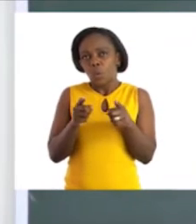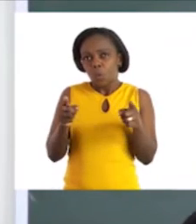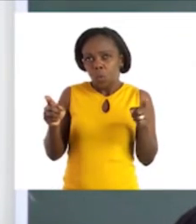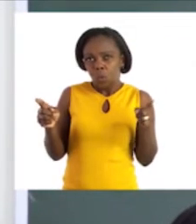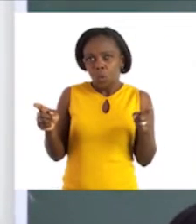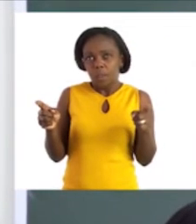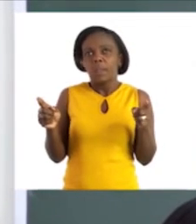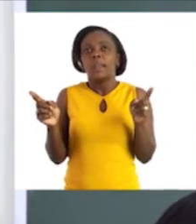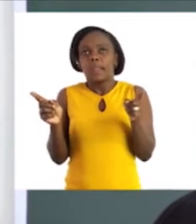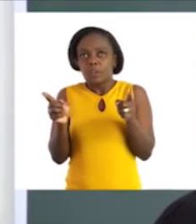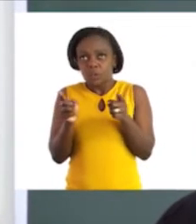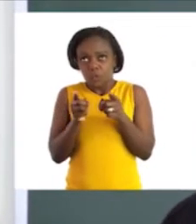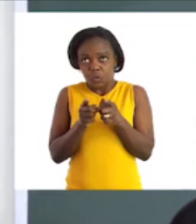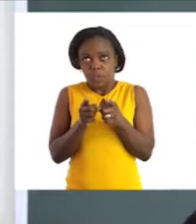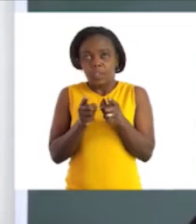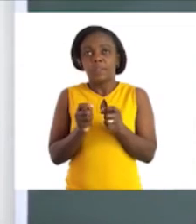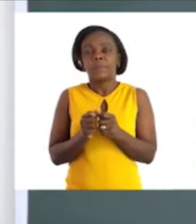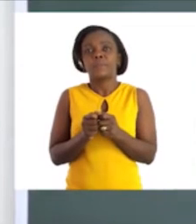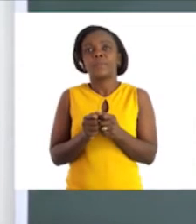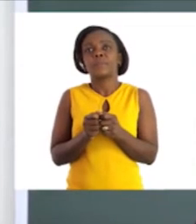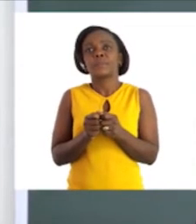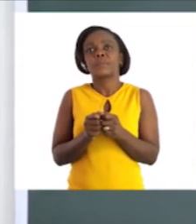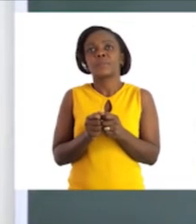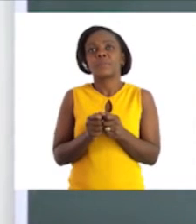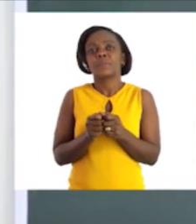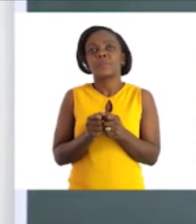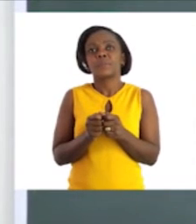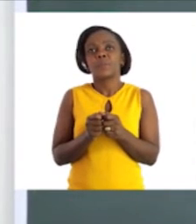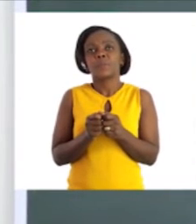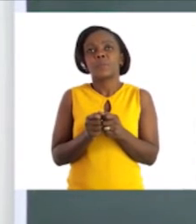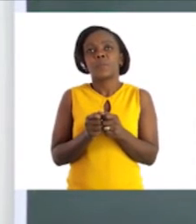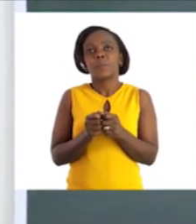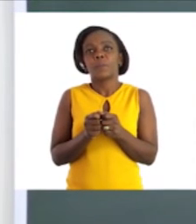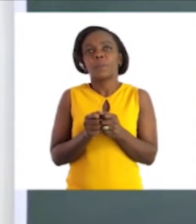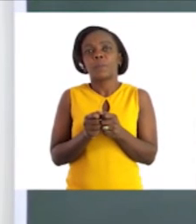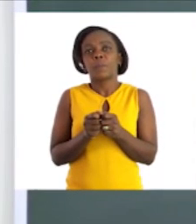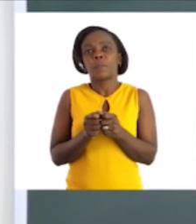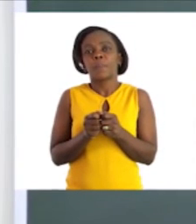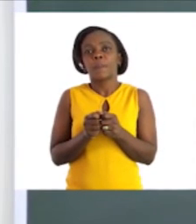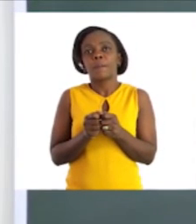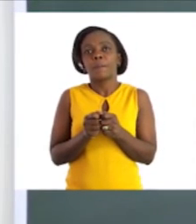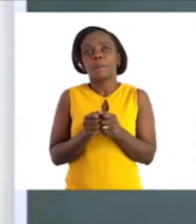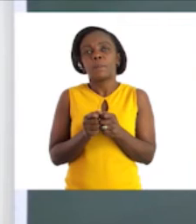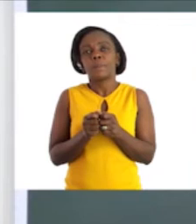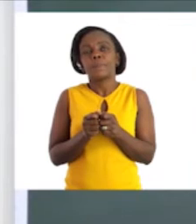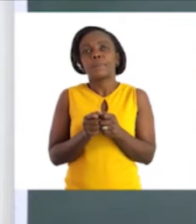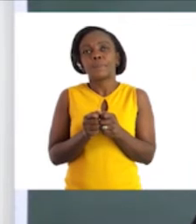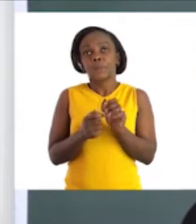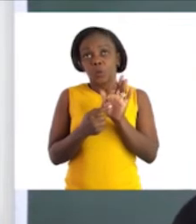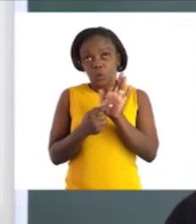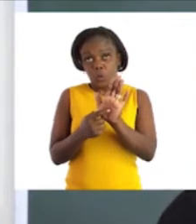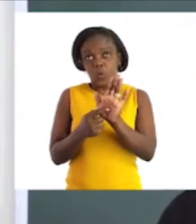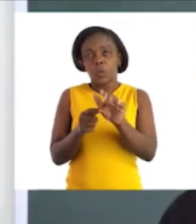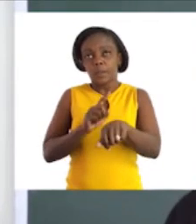short hand. Just check there. It looks like mine here. I'm going to use this one because I can move the hands to show you what